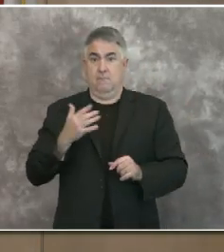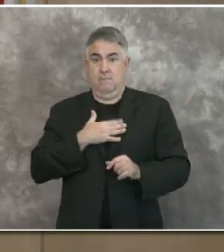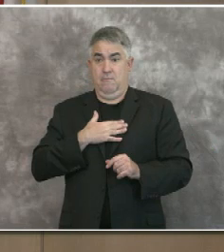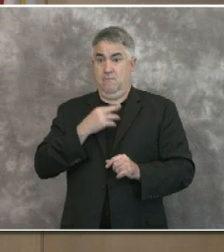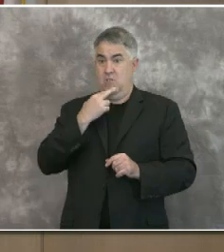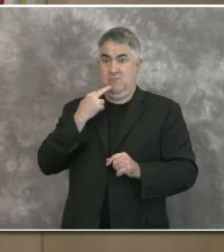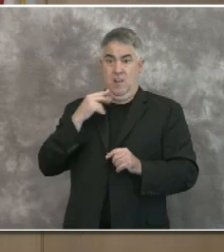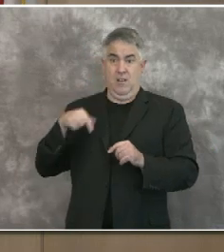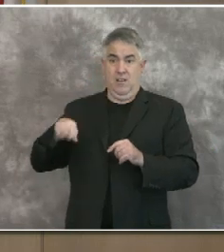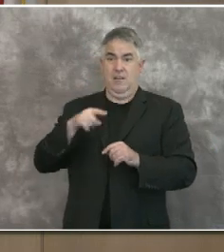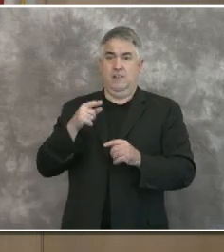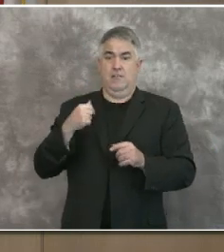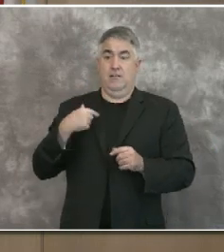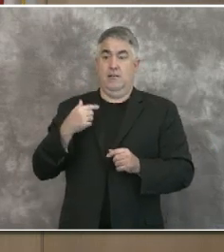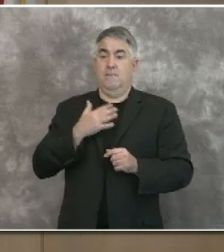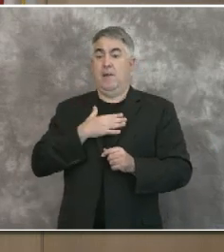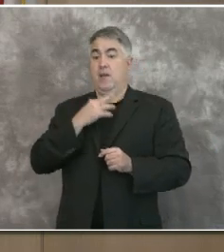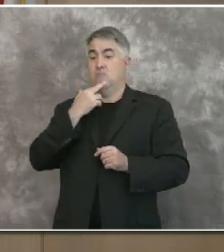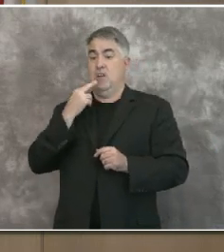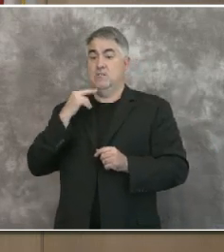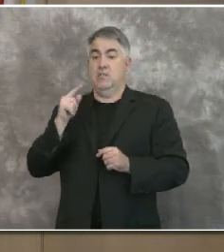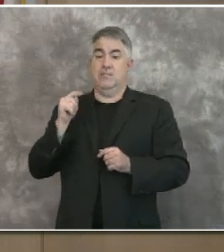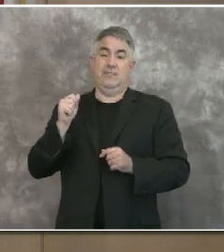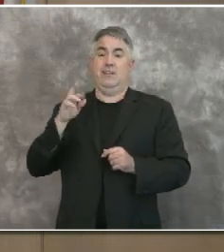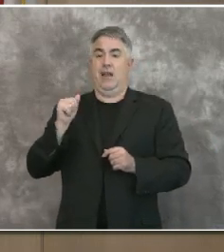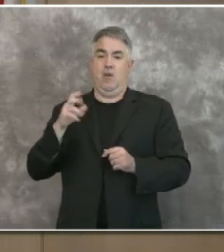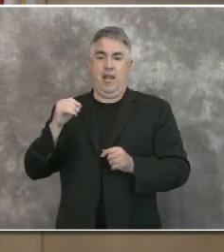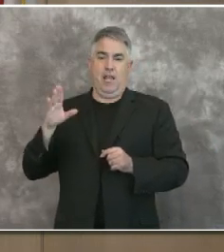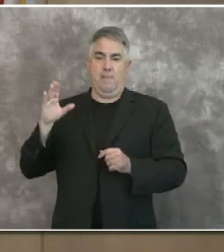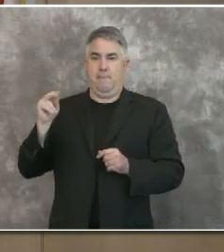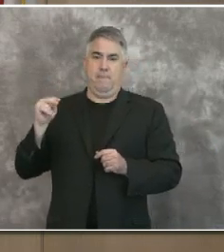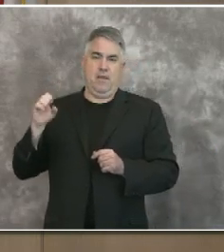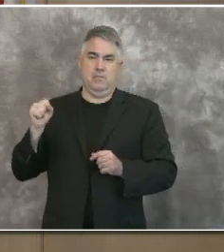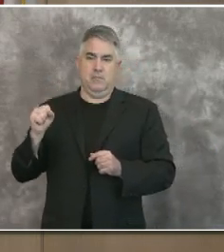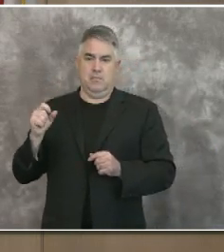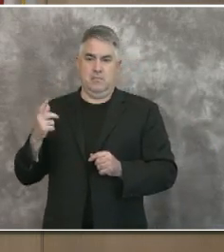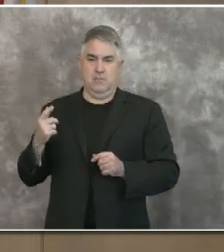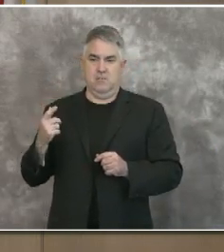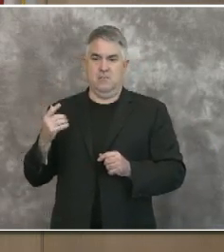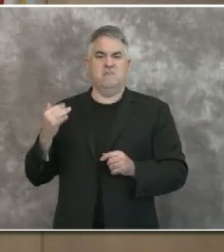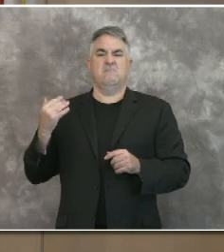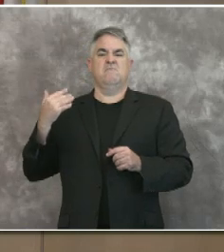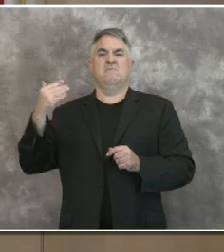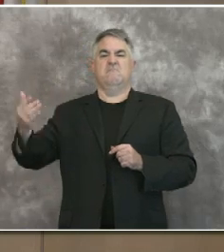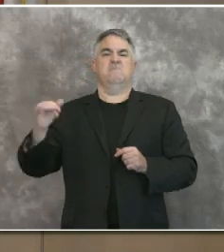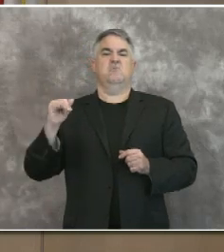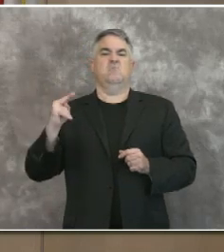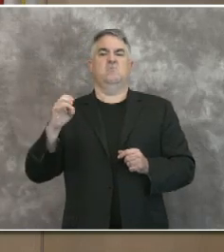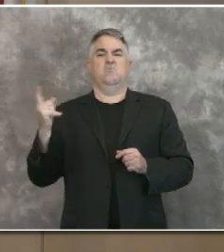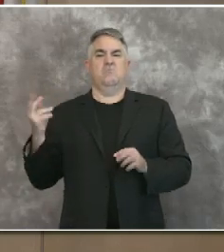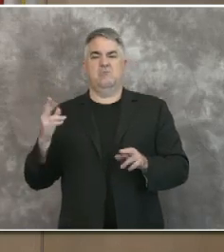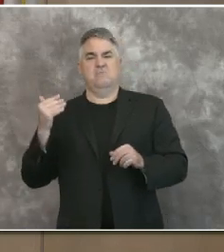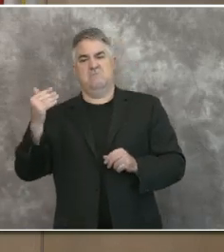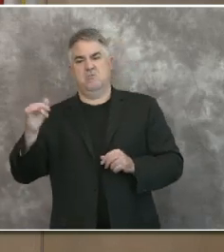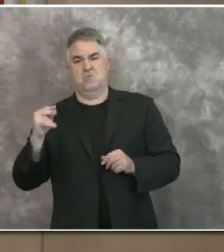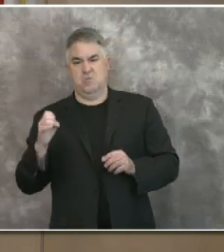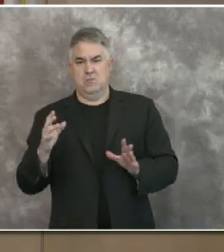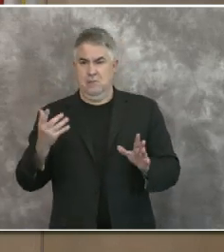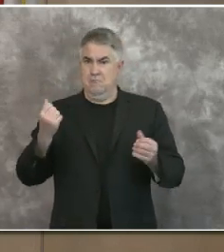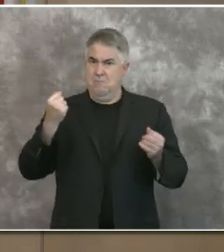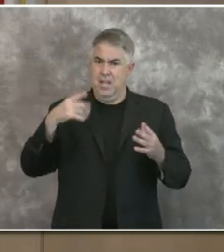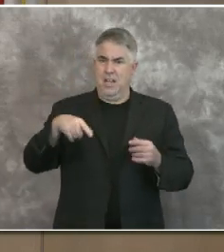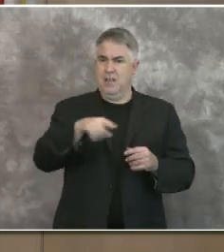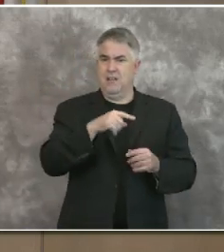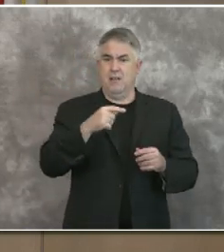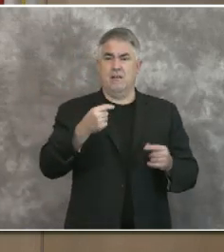June, so we're taking a little bit extra time ourselves. Many restaurants will continue to offer takeout, curbside pickup, and